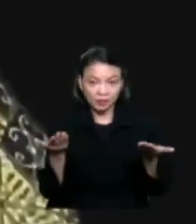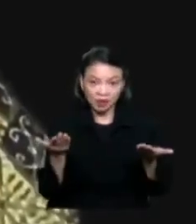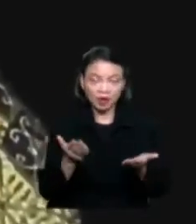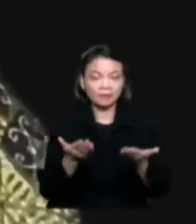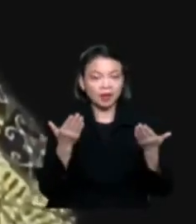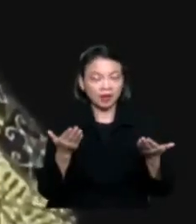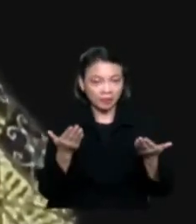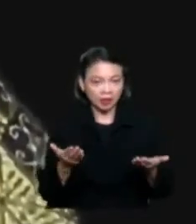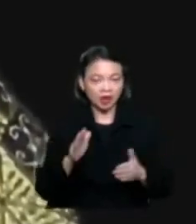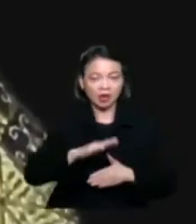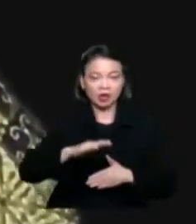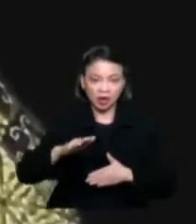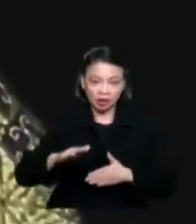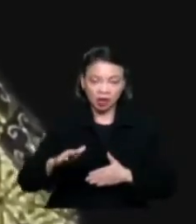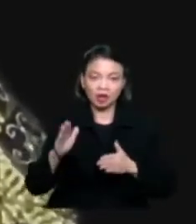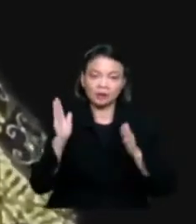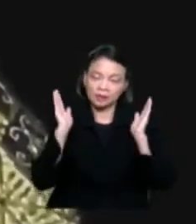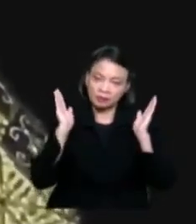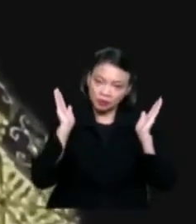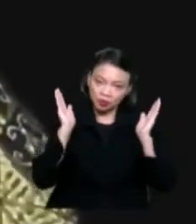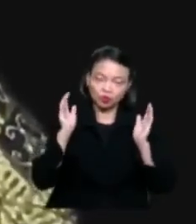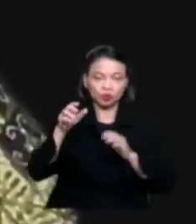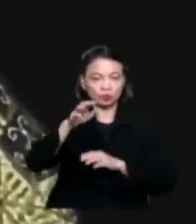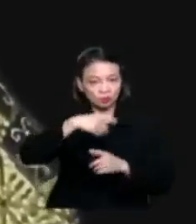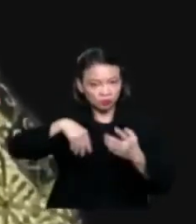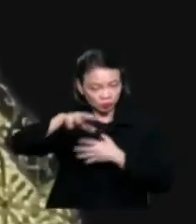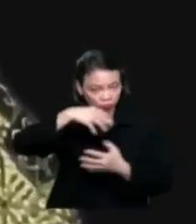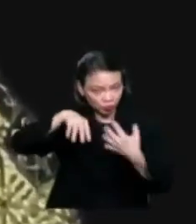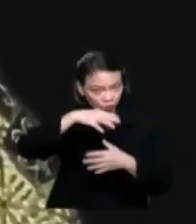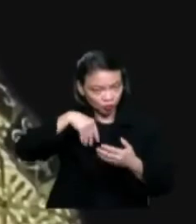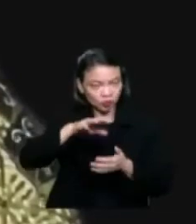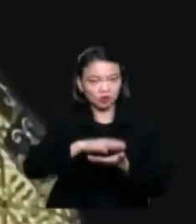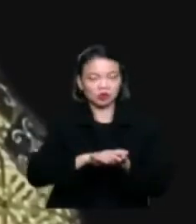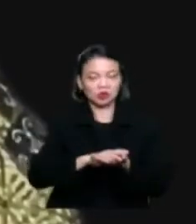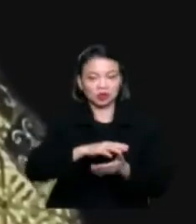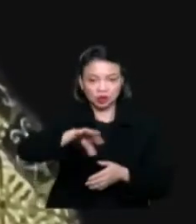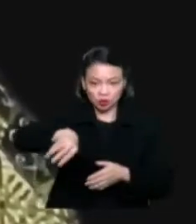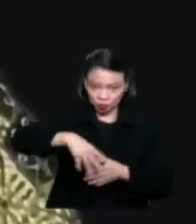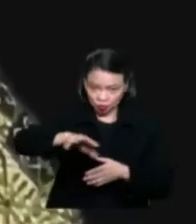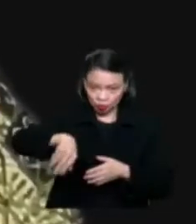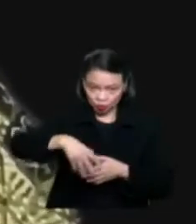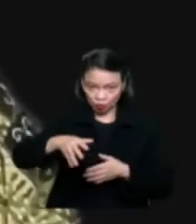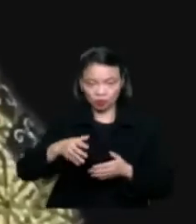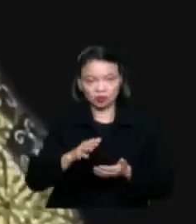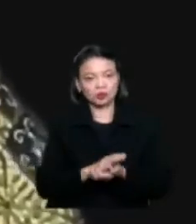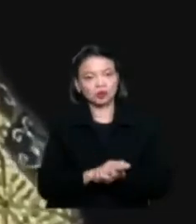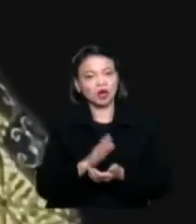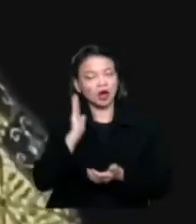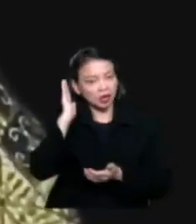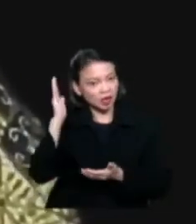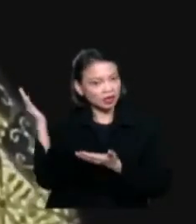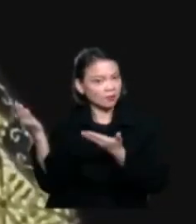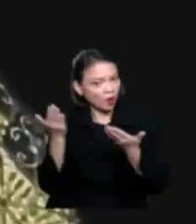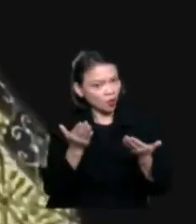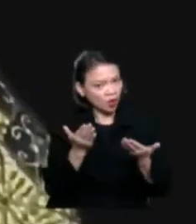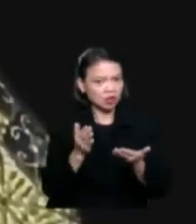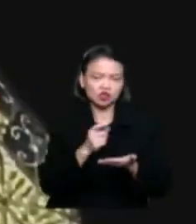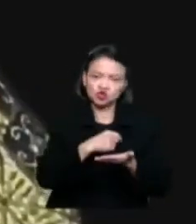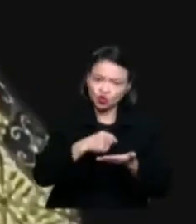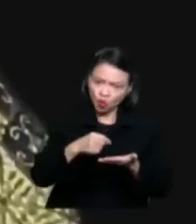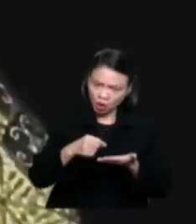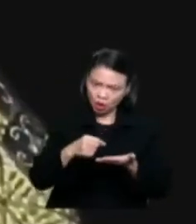the family, and they will bring the behavior in the family in the school, and also